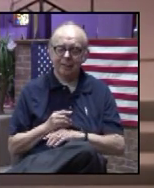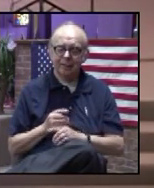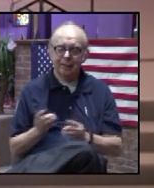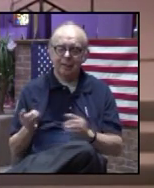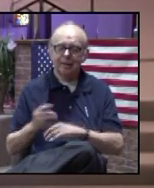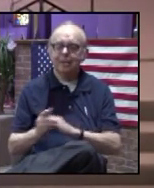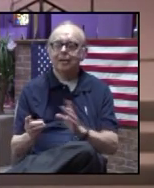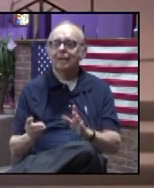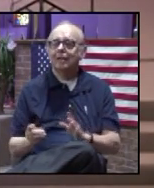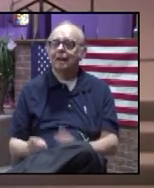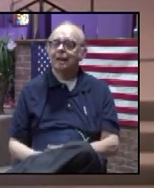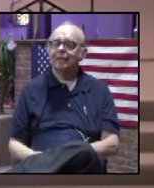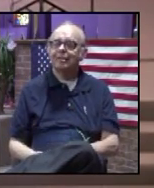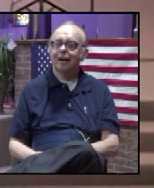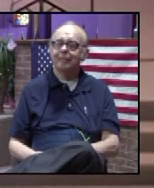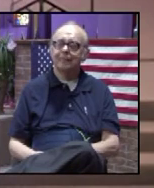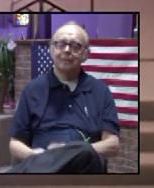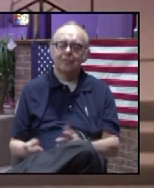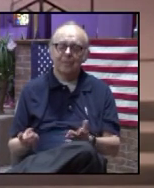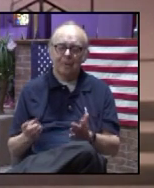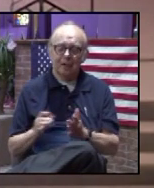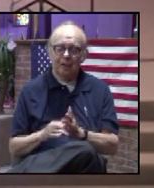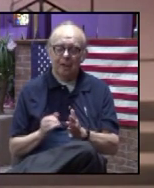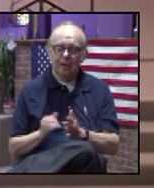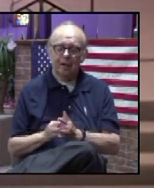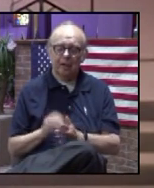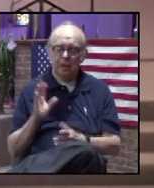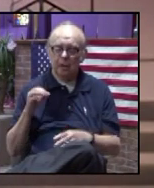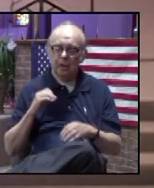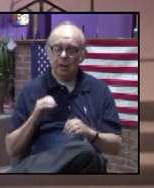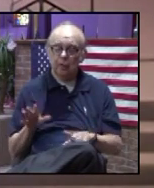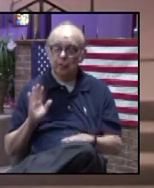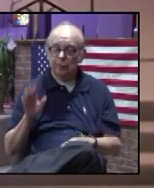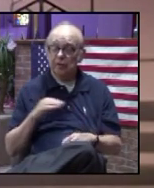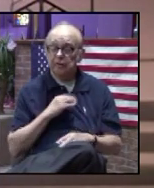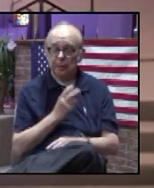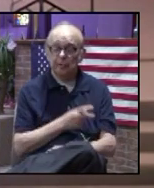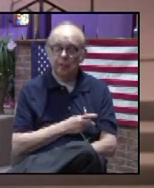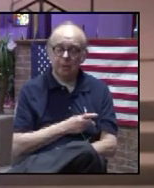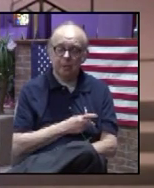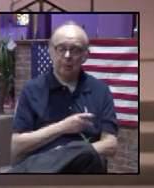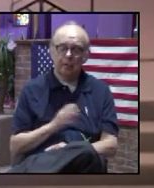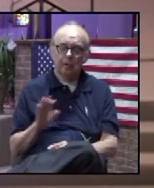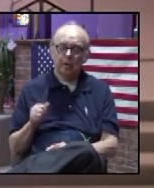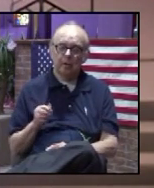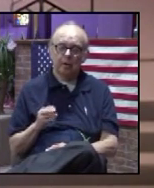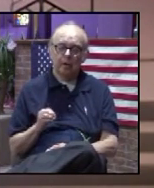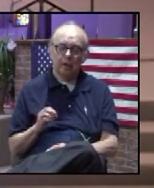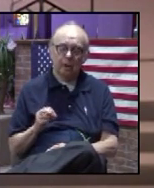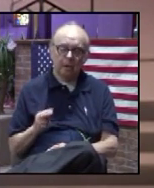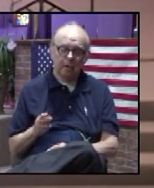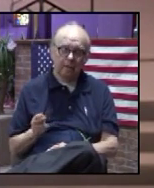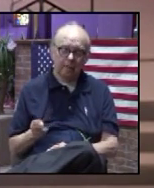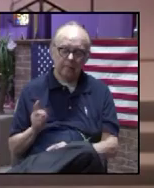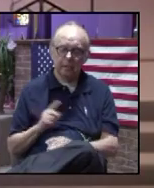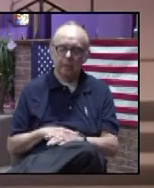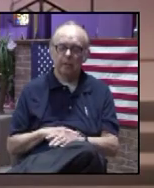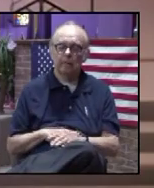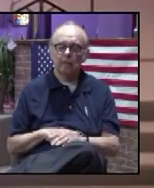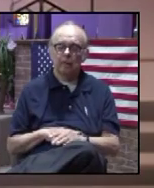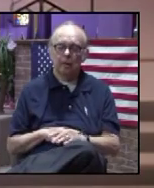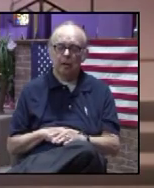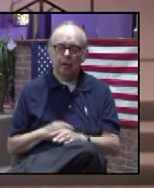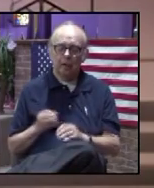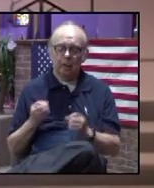if he was seen in the daytime, that he could lose his authority. Joseph of Arimathea, at this point in time,